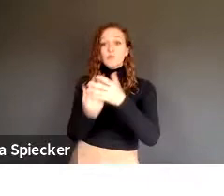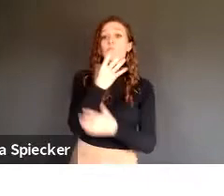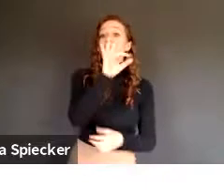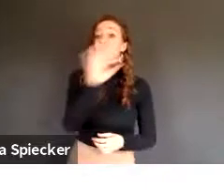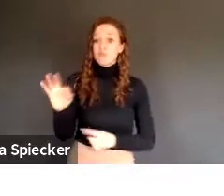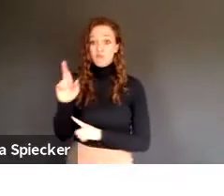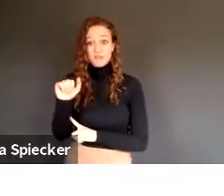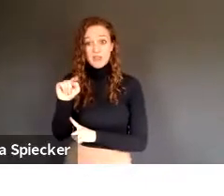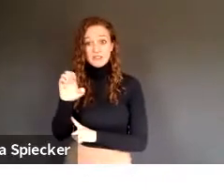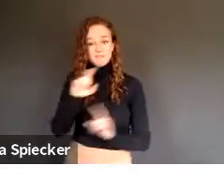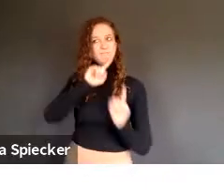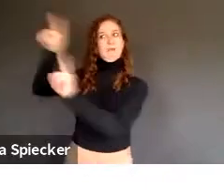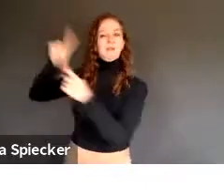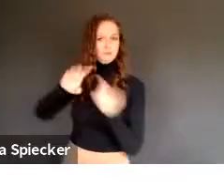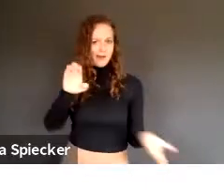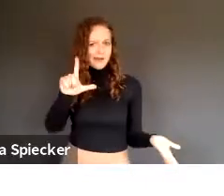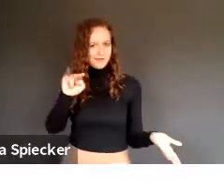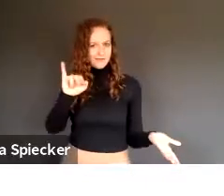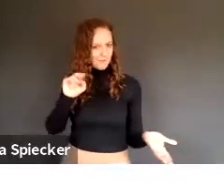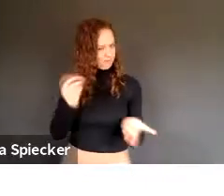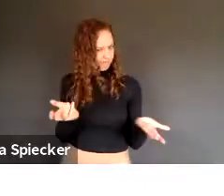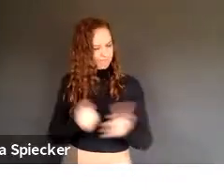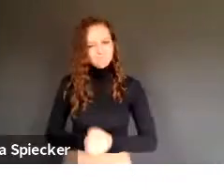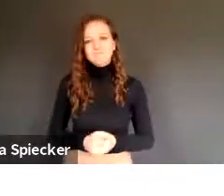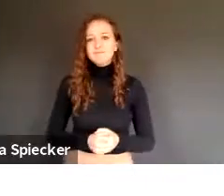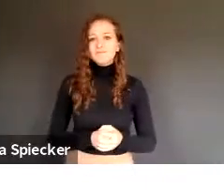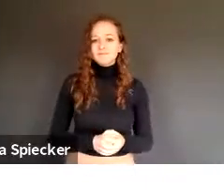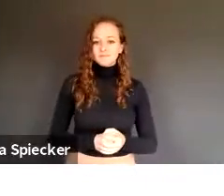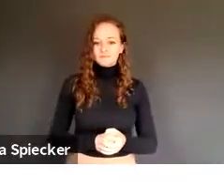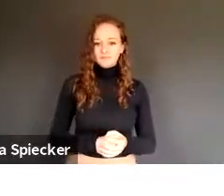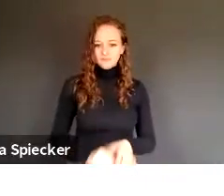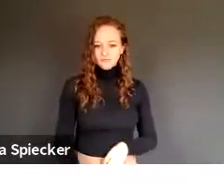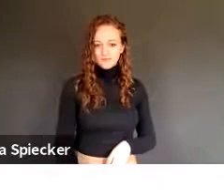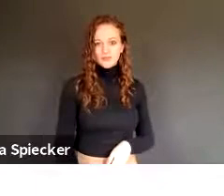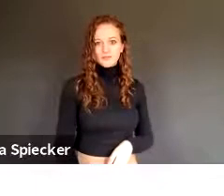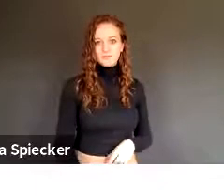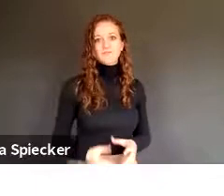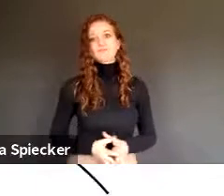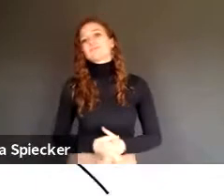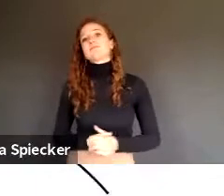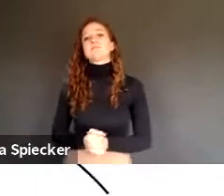And let's look at how Hedophyllum length and growth rate respond to El Nino.